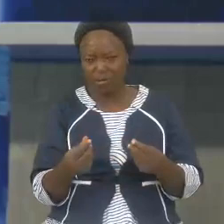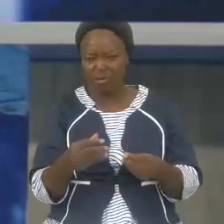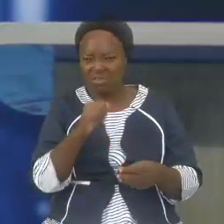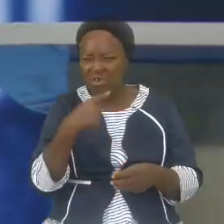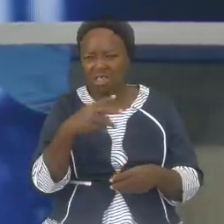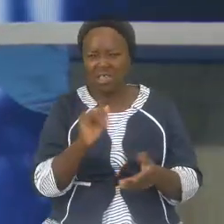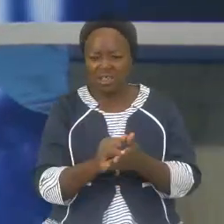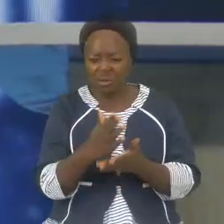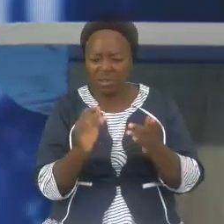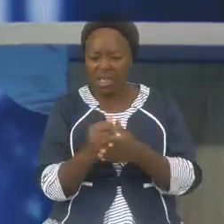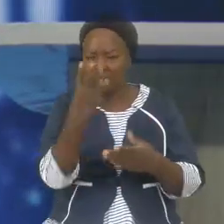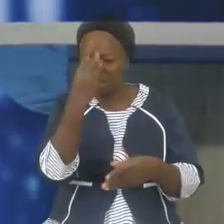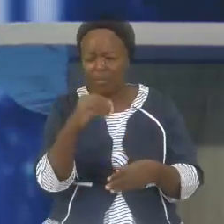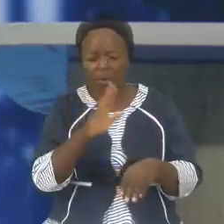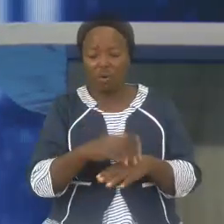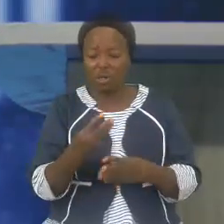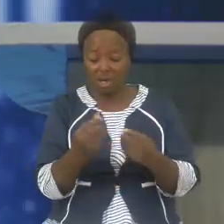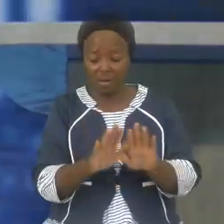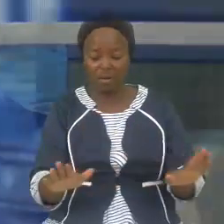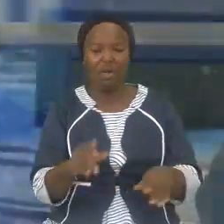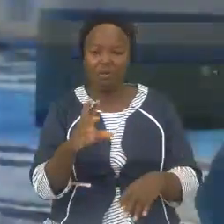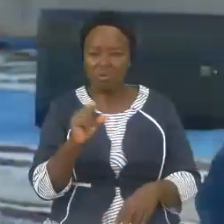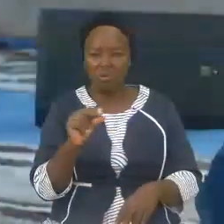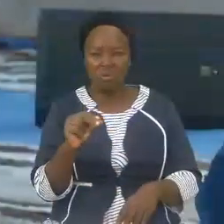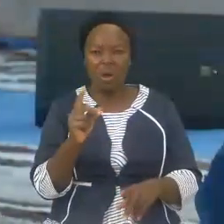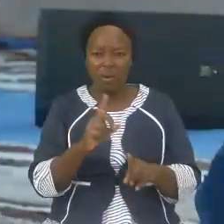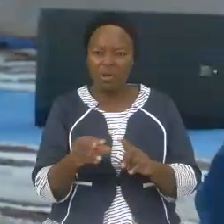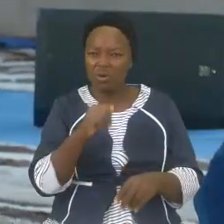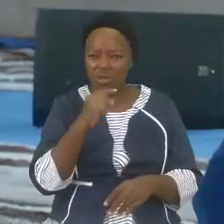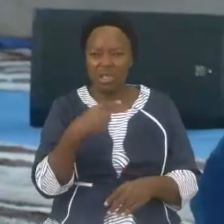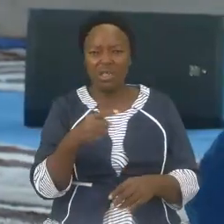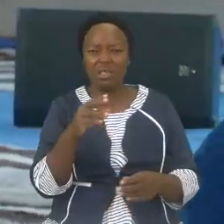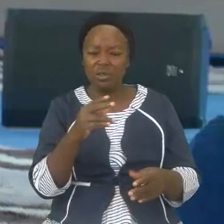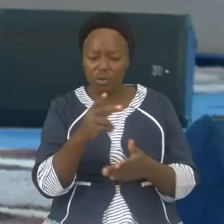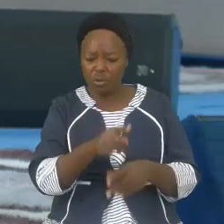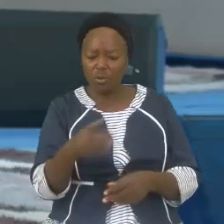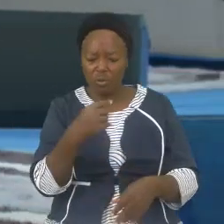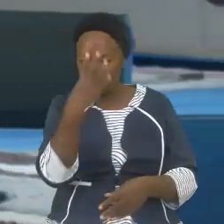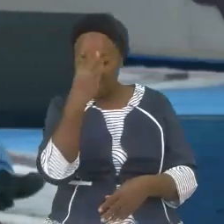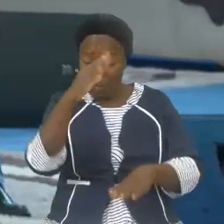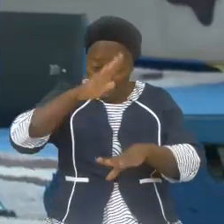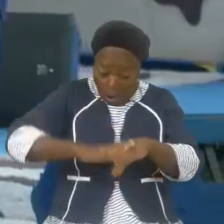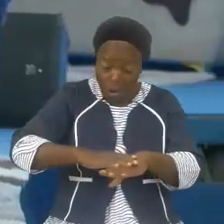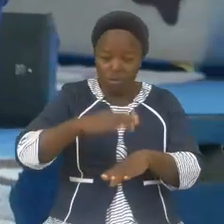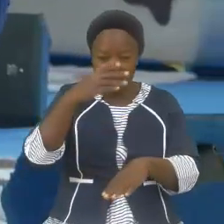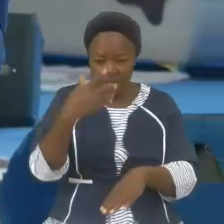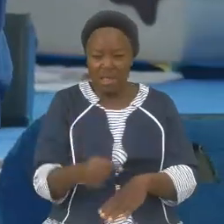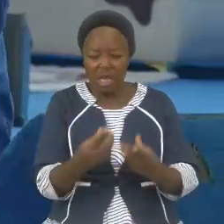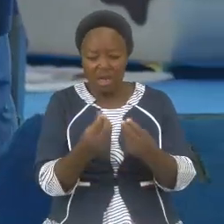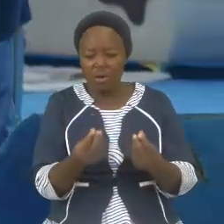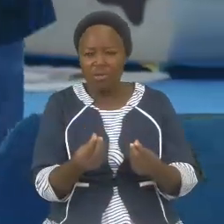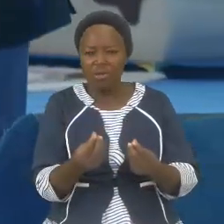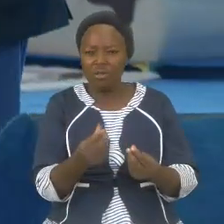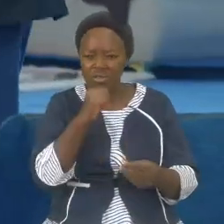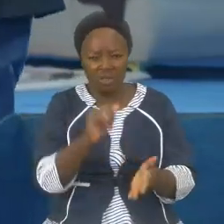that. It's not saying those who sleep on the dust. Not that. Those who sleep in the dust. Who